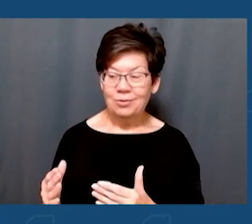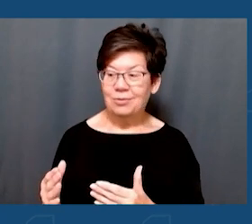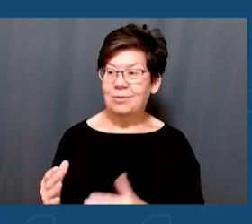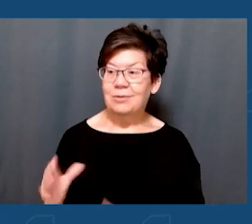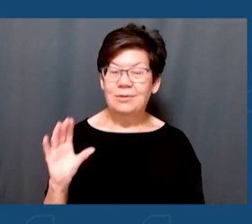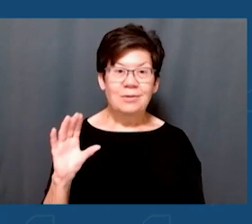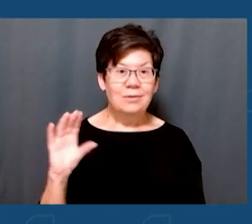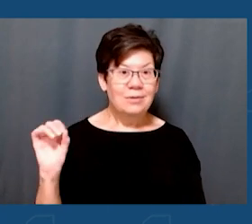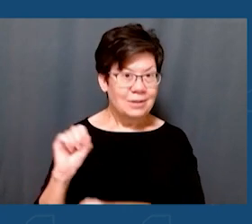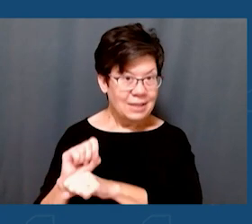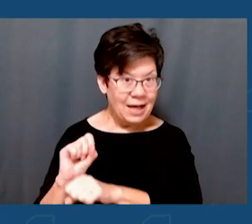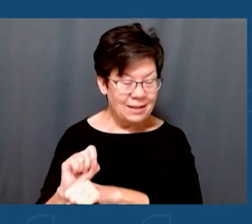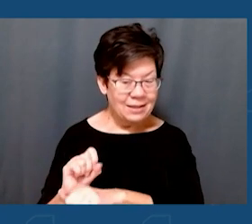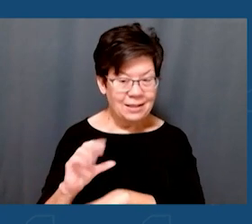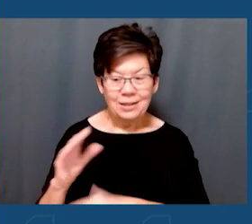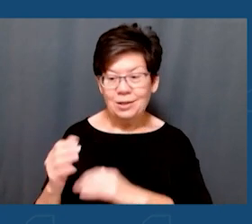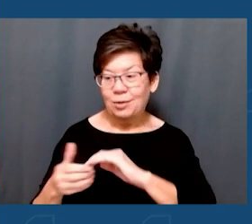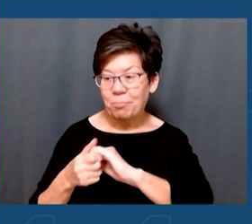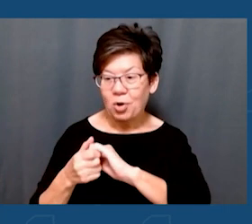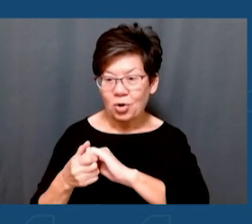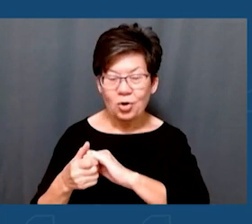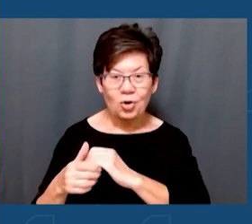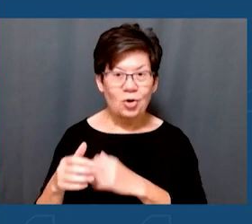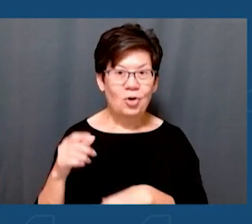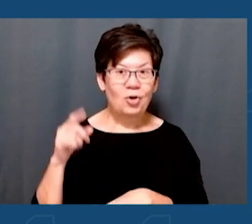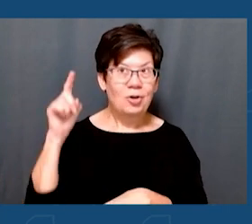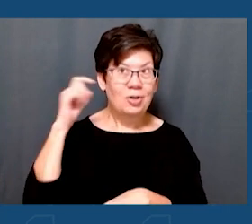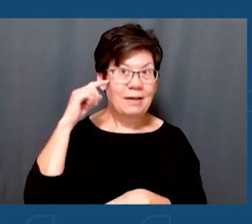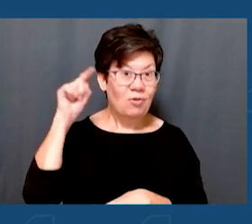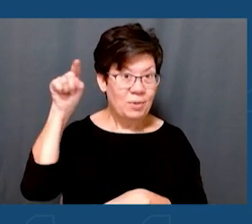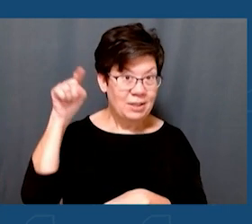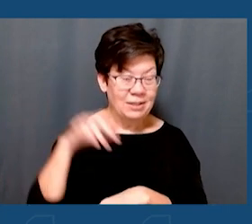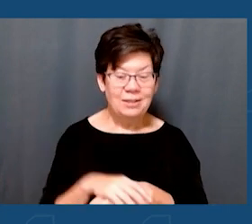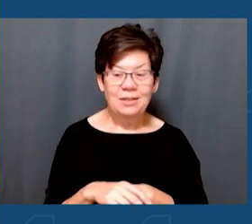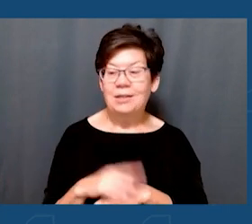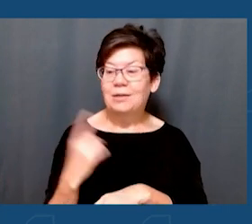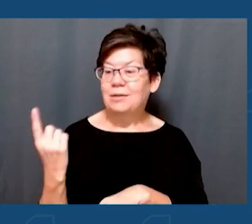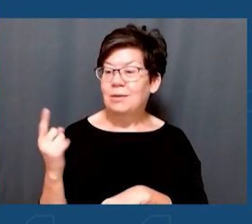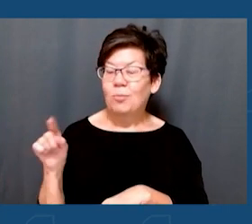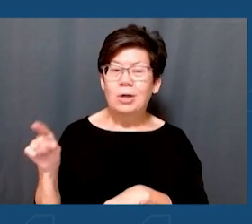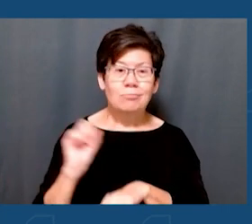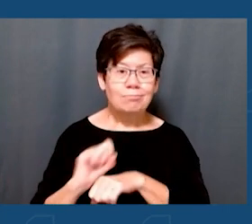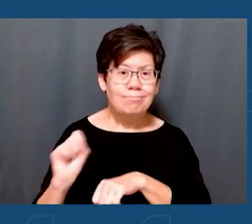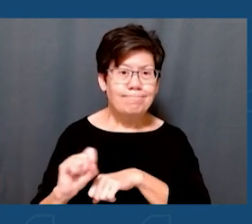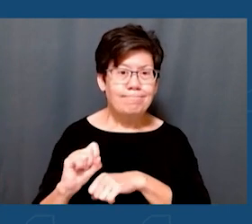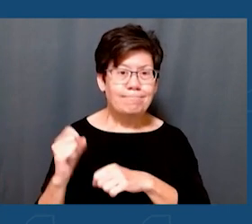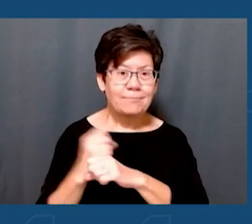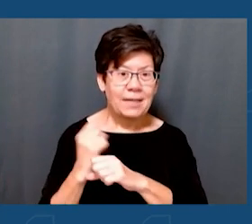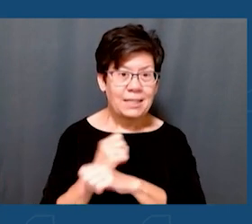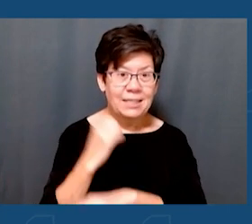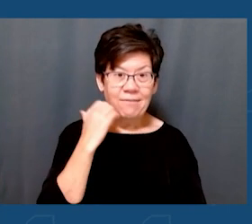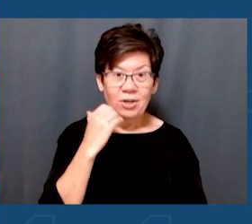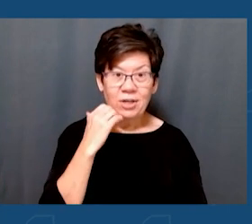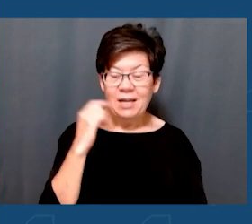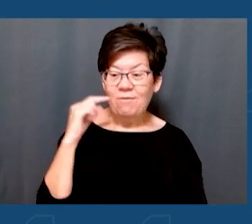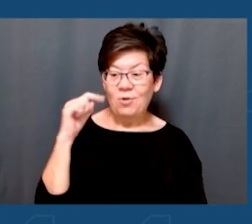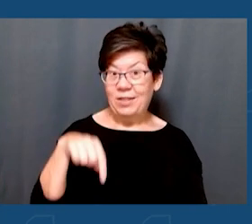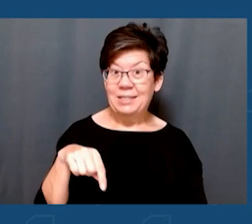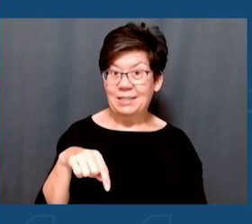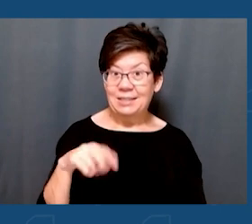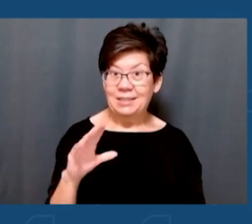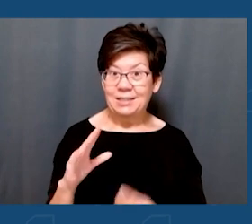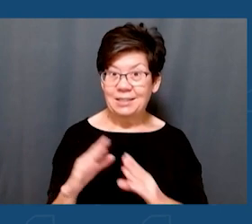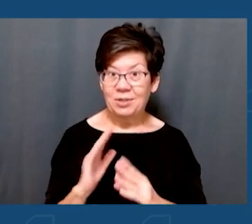partner in government, someone who works and fights every day for this community,